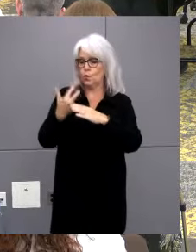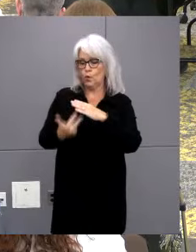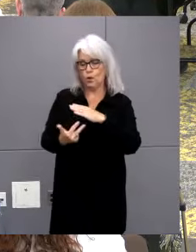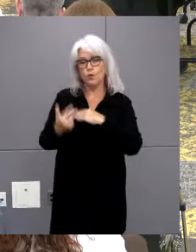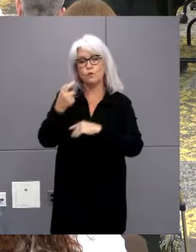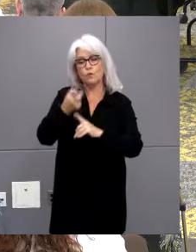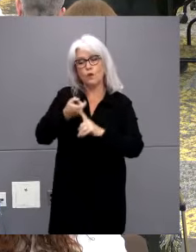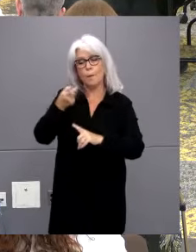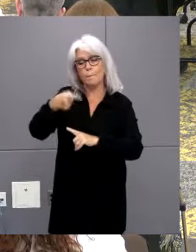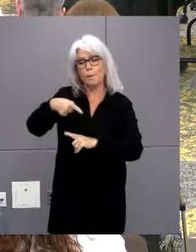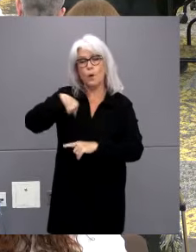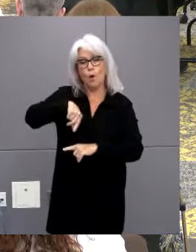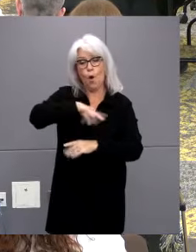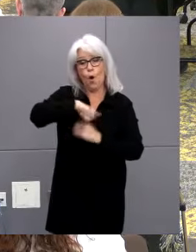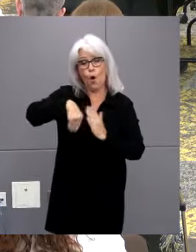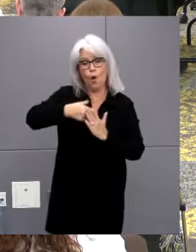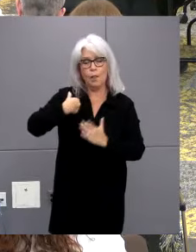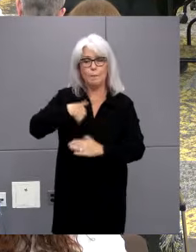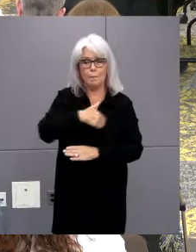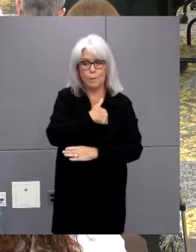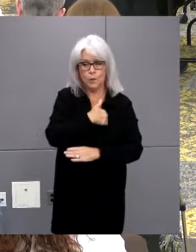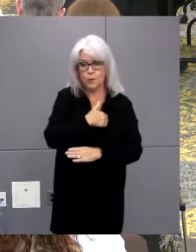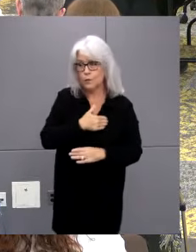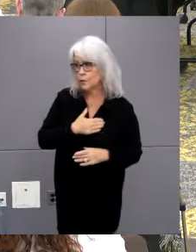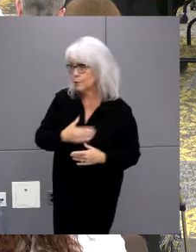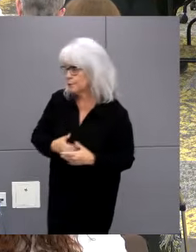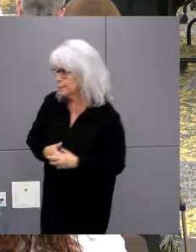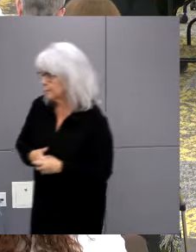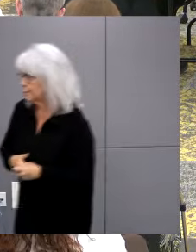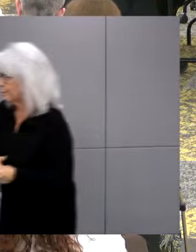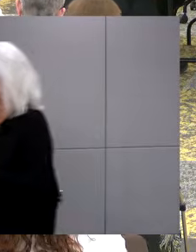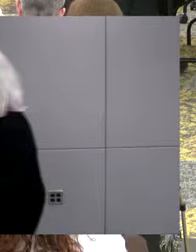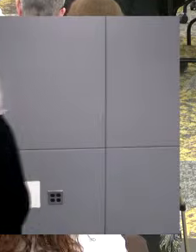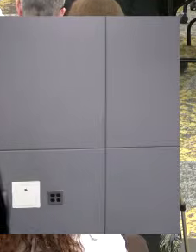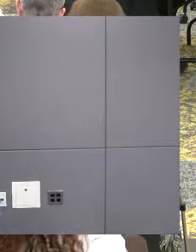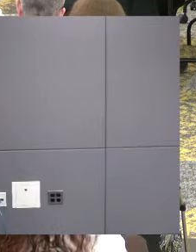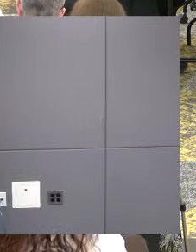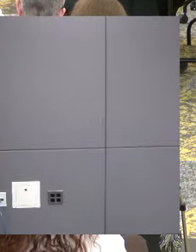members. So to address the rule suspension,